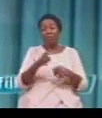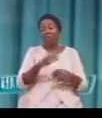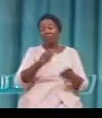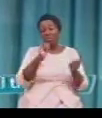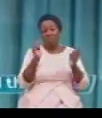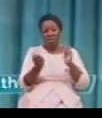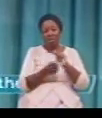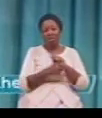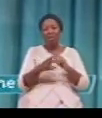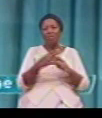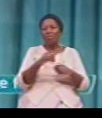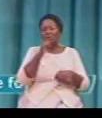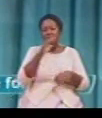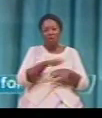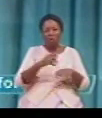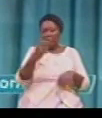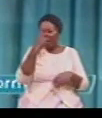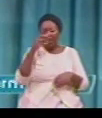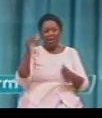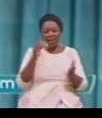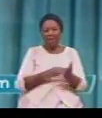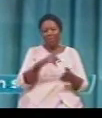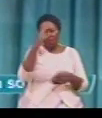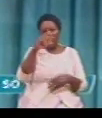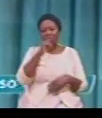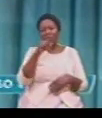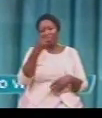Bartimaeus because he was no longer blind.